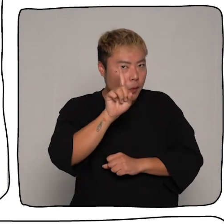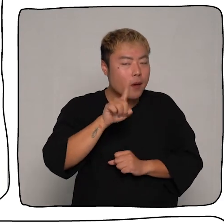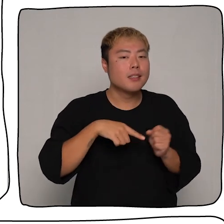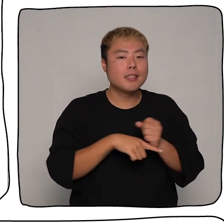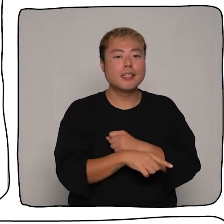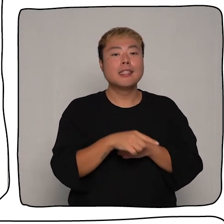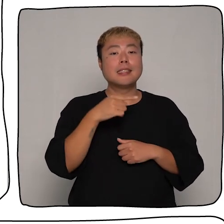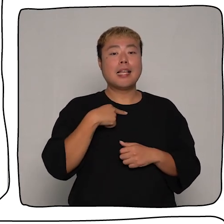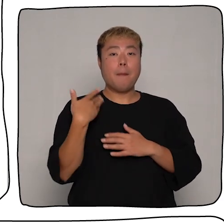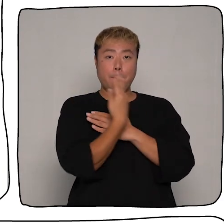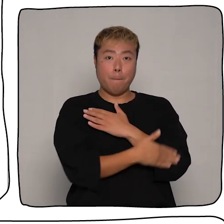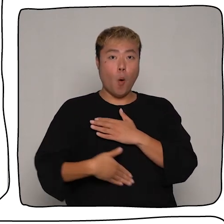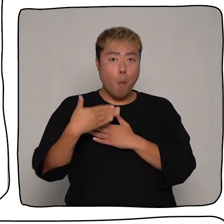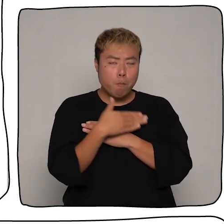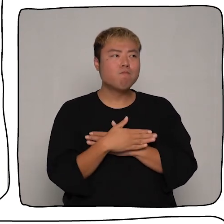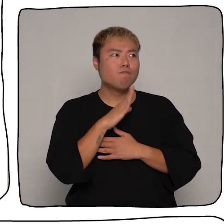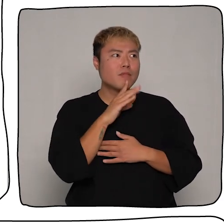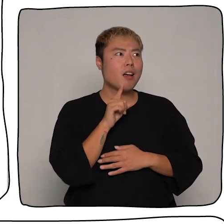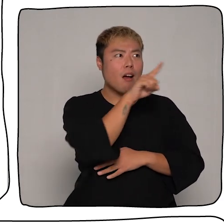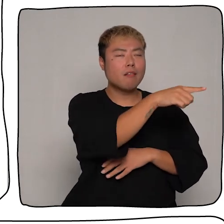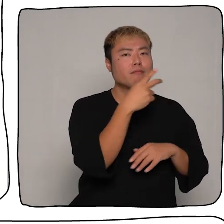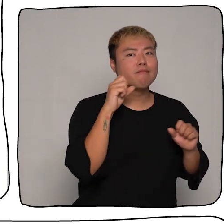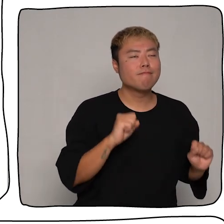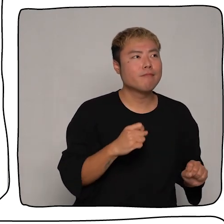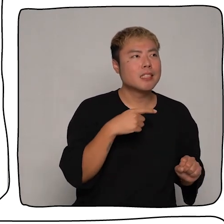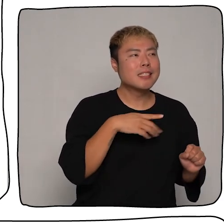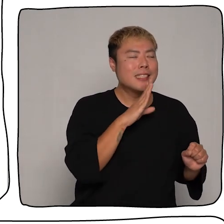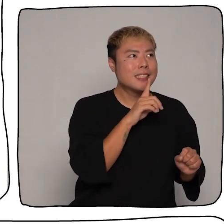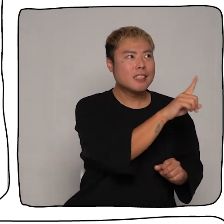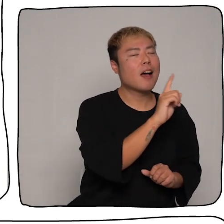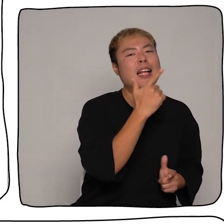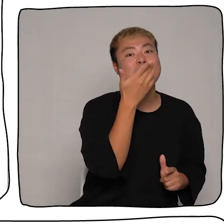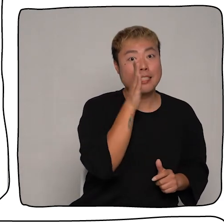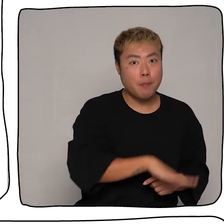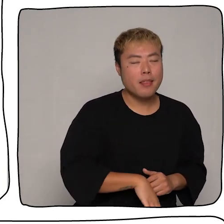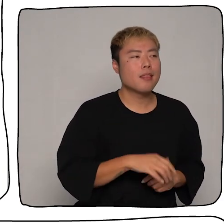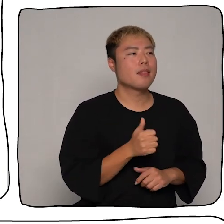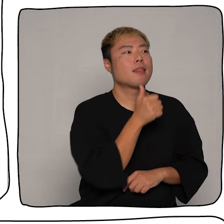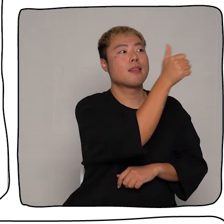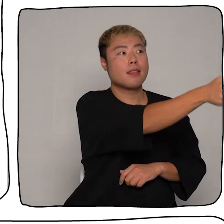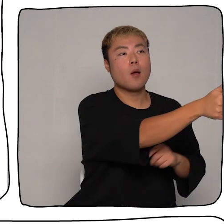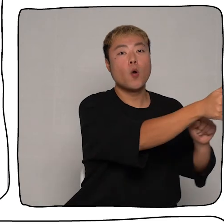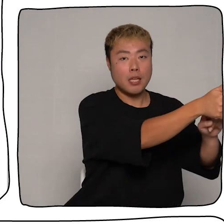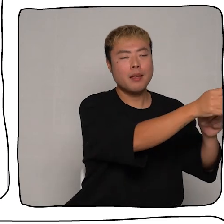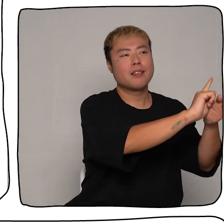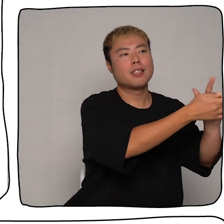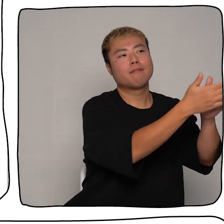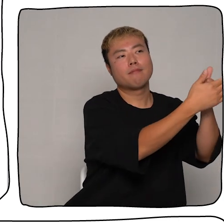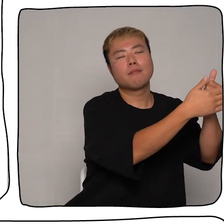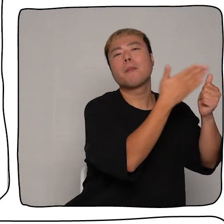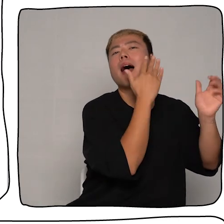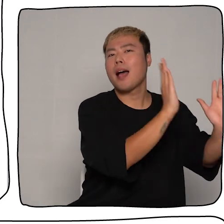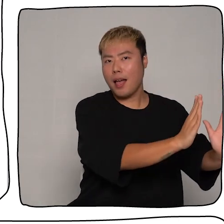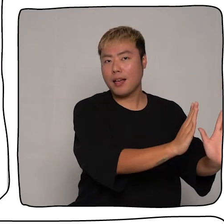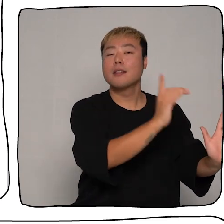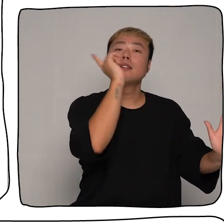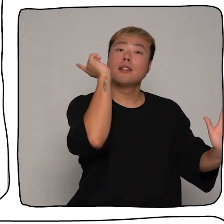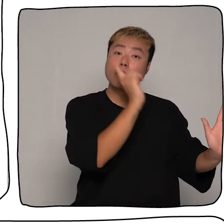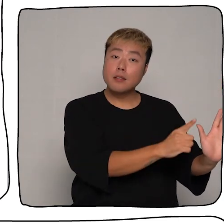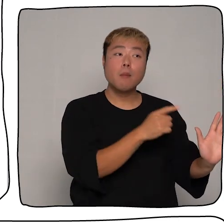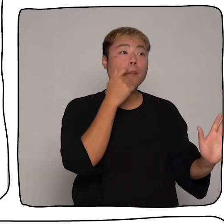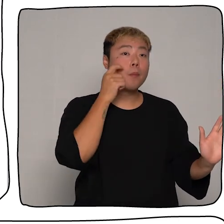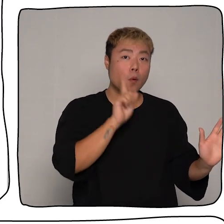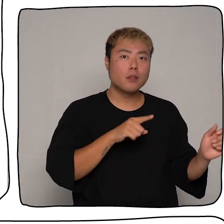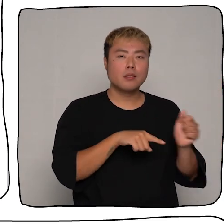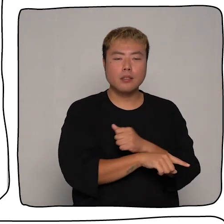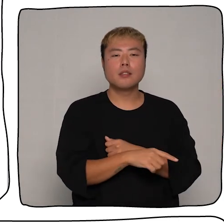don't have a physical presence there, but I can be touched by them. I think it may be